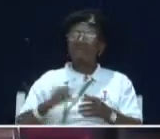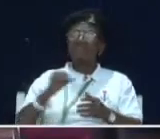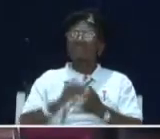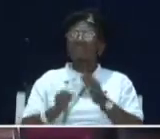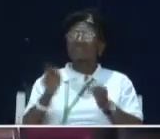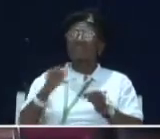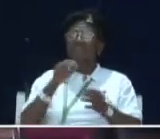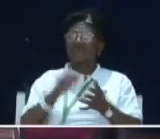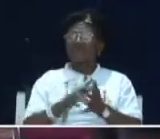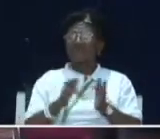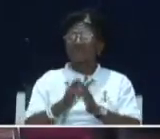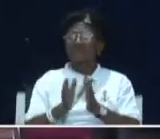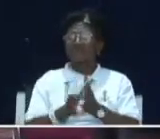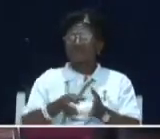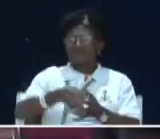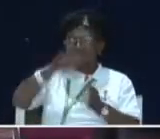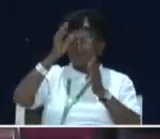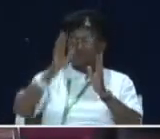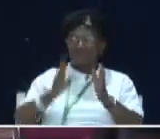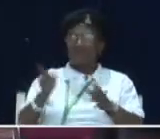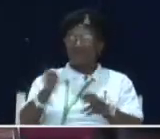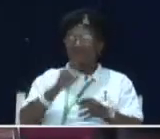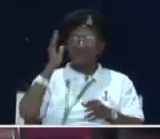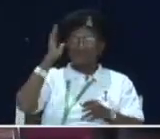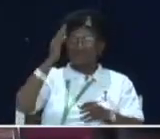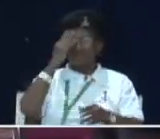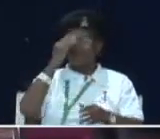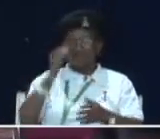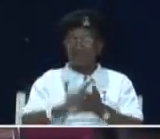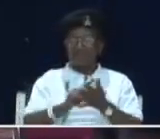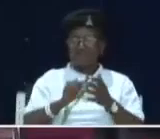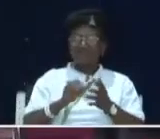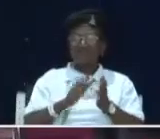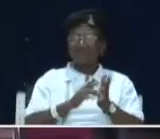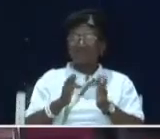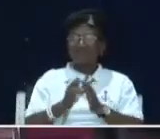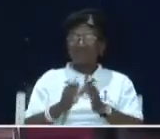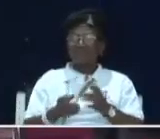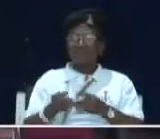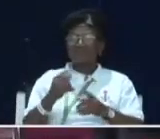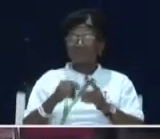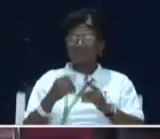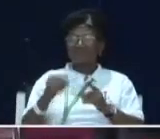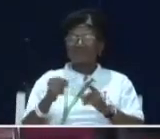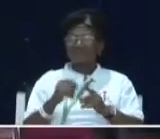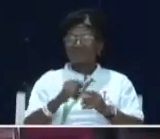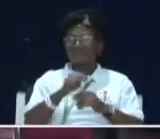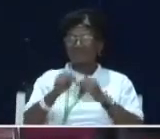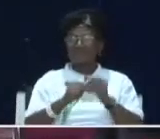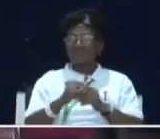you will know that David came from the tribe of Judah.